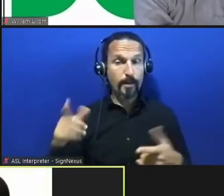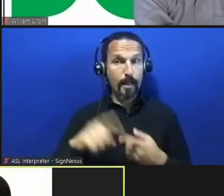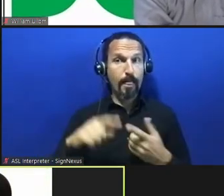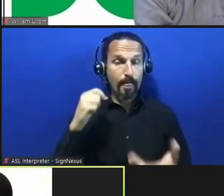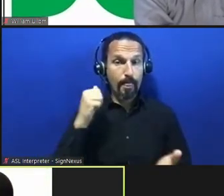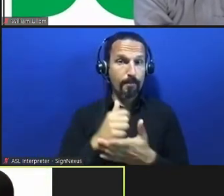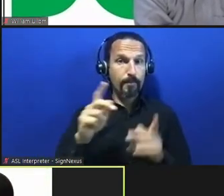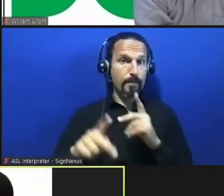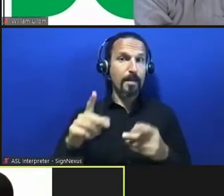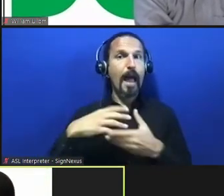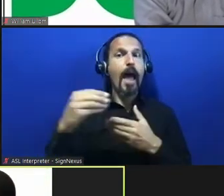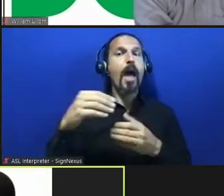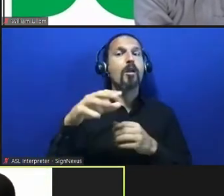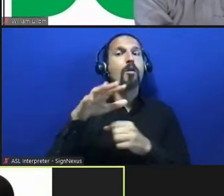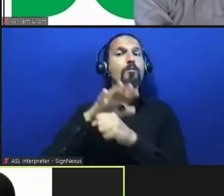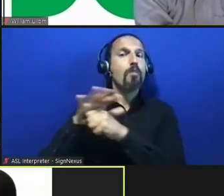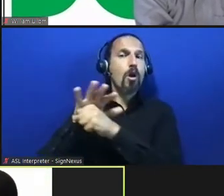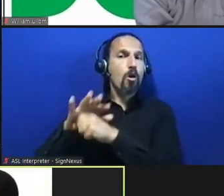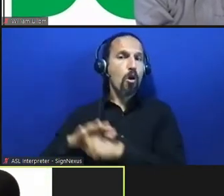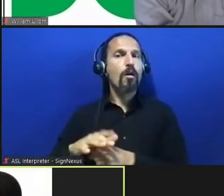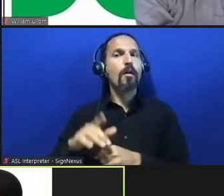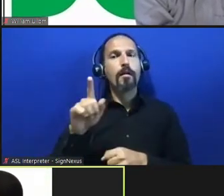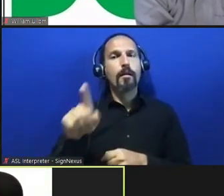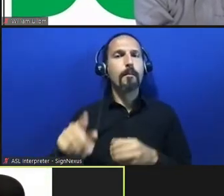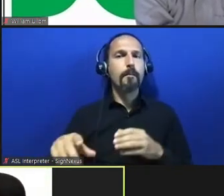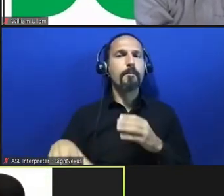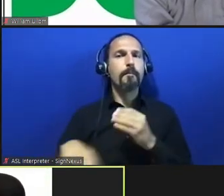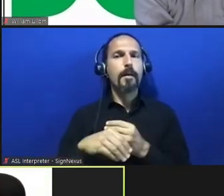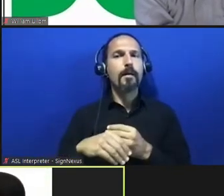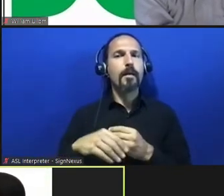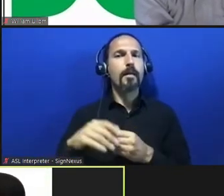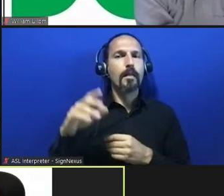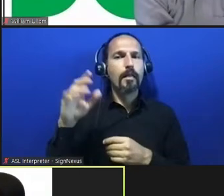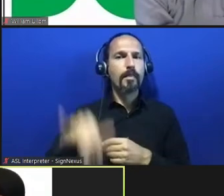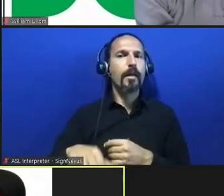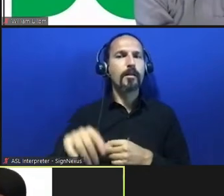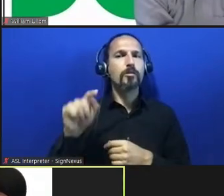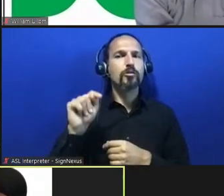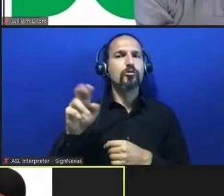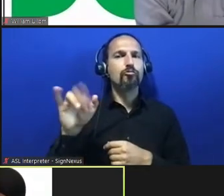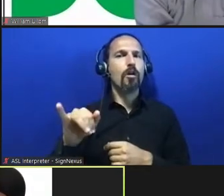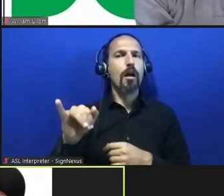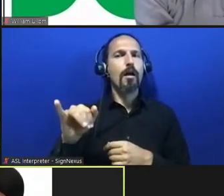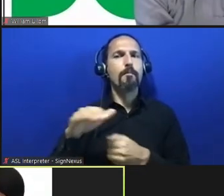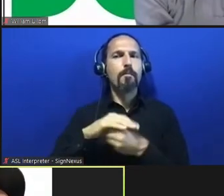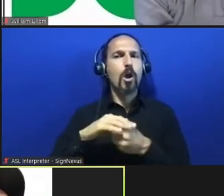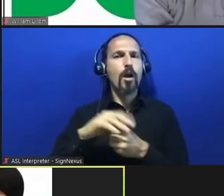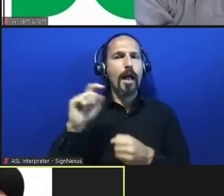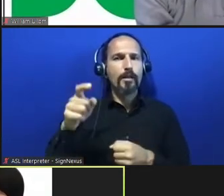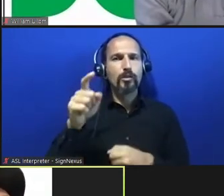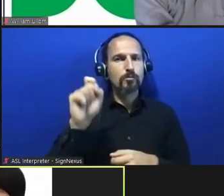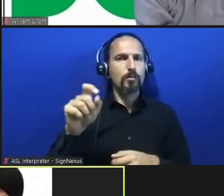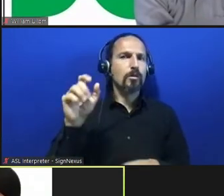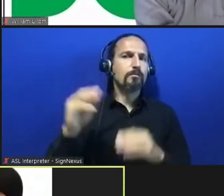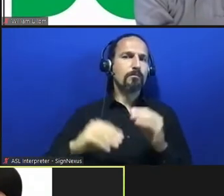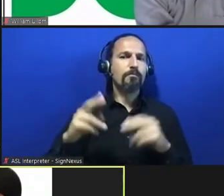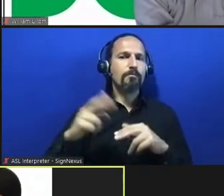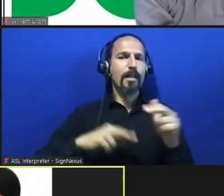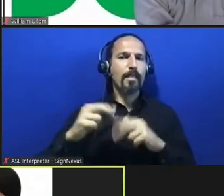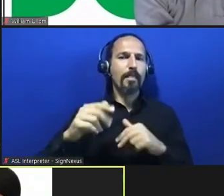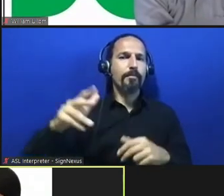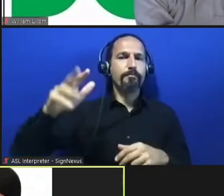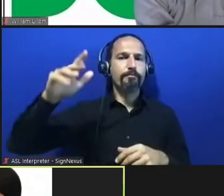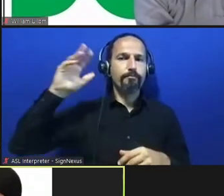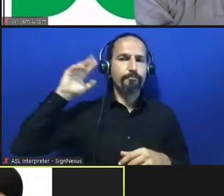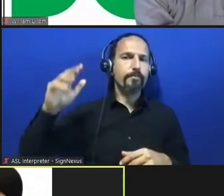the people in the outer boroughs especially outlying areas build that IND second system and triber RX that you were supposed to build decades ago and